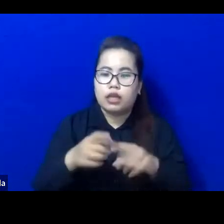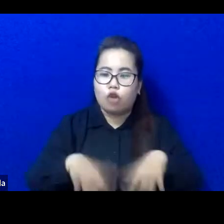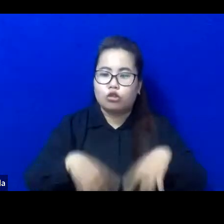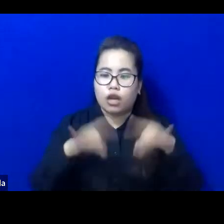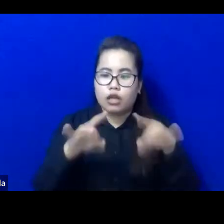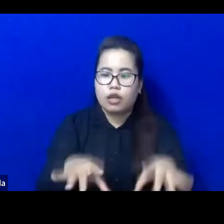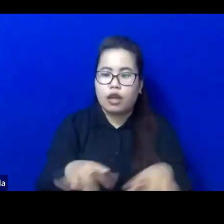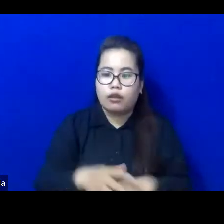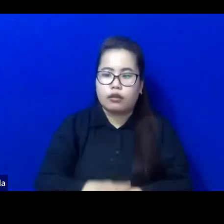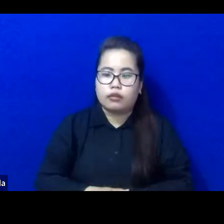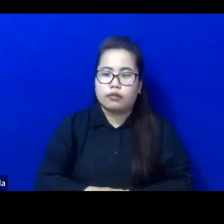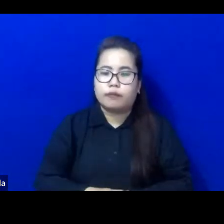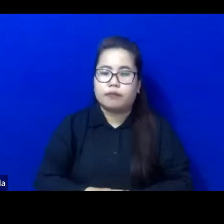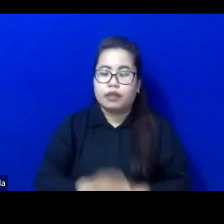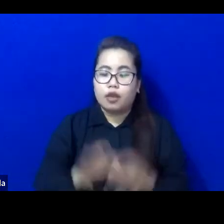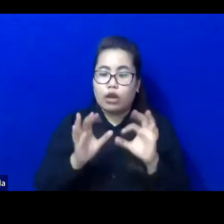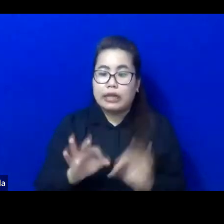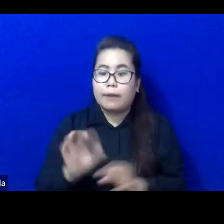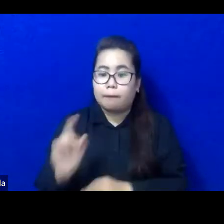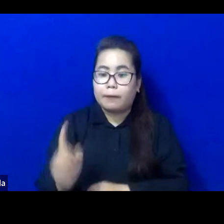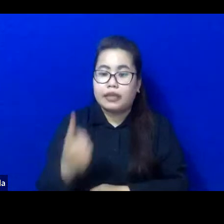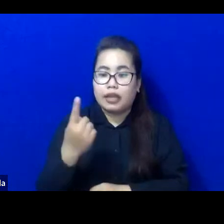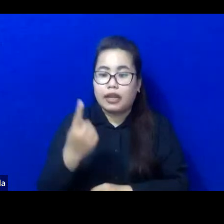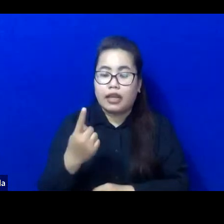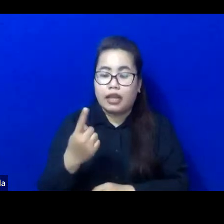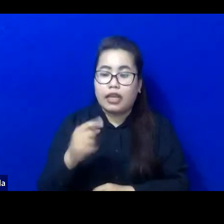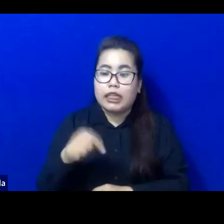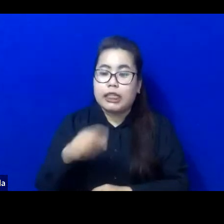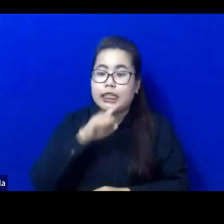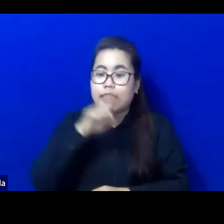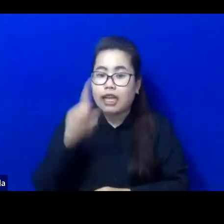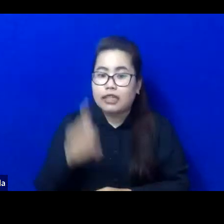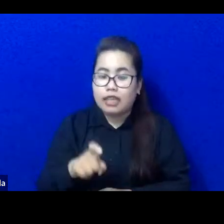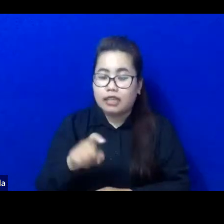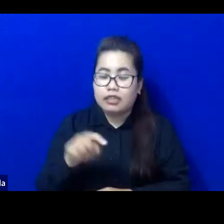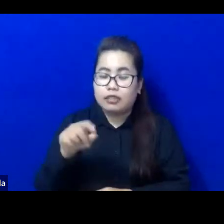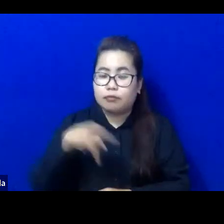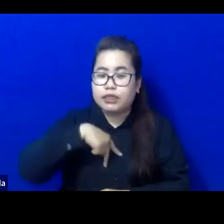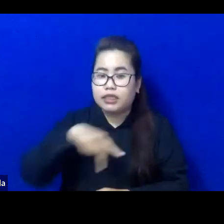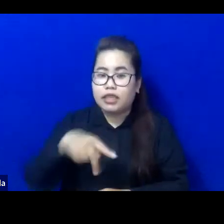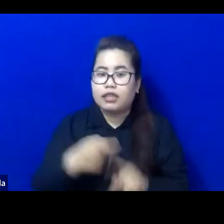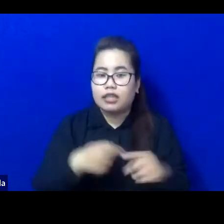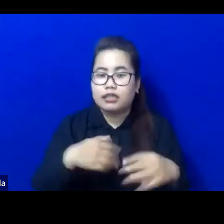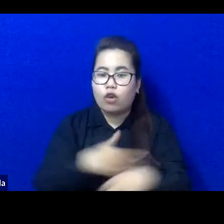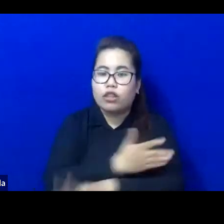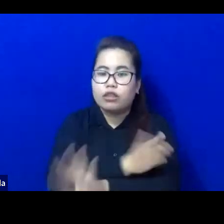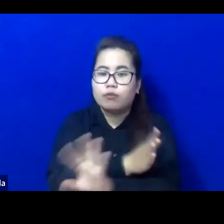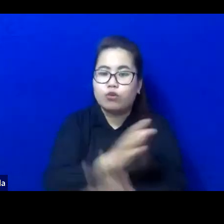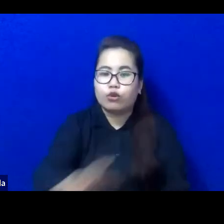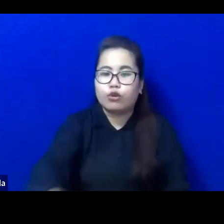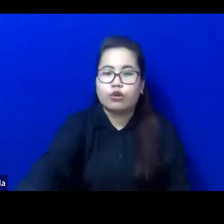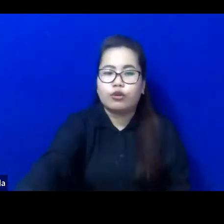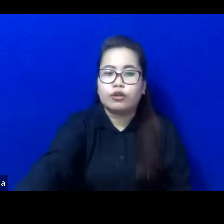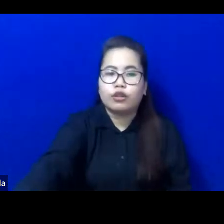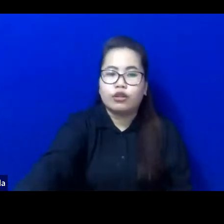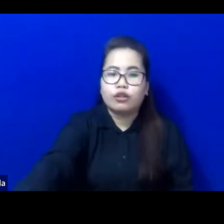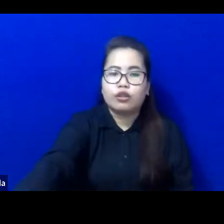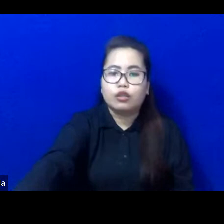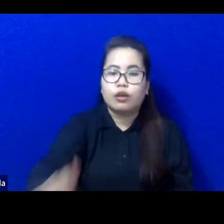So the first question is asked by our participant from East Java, who is also a health